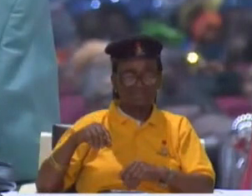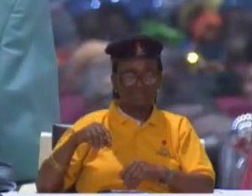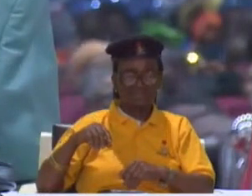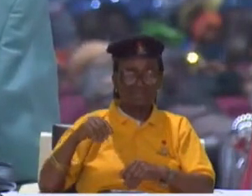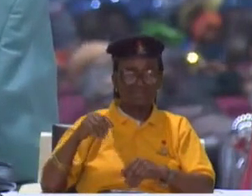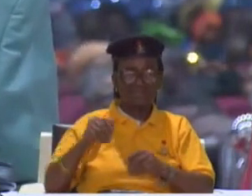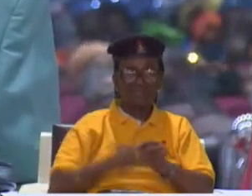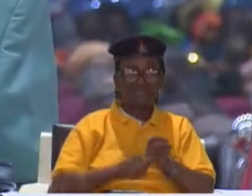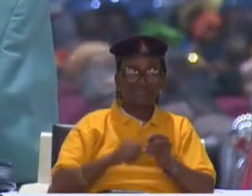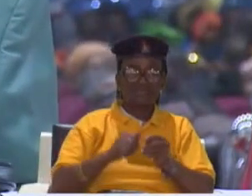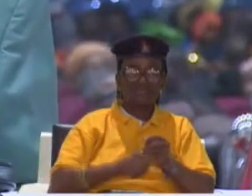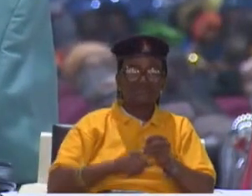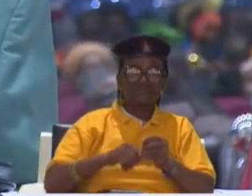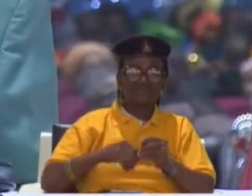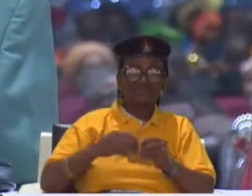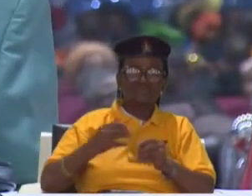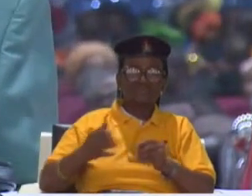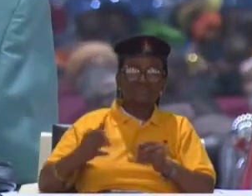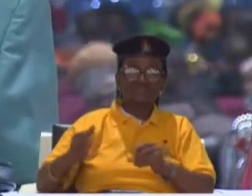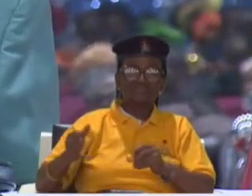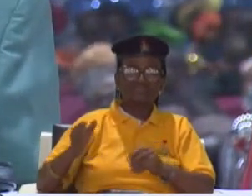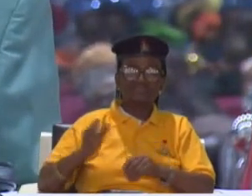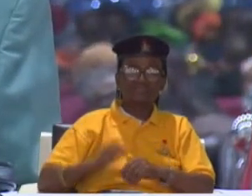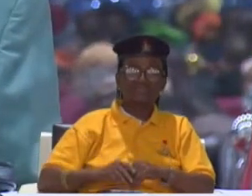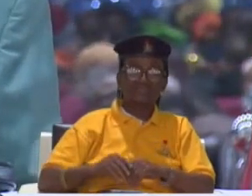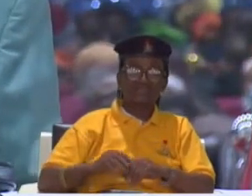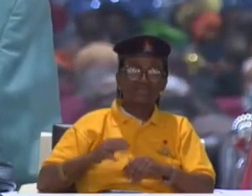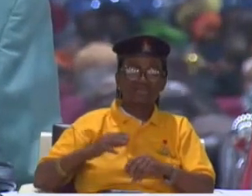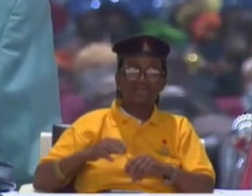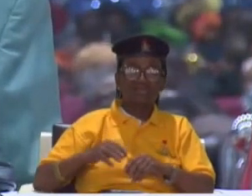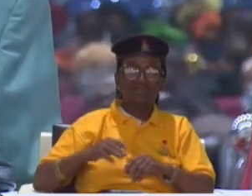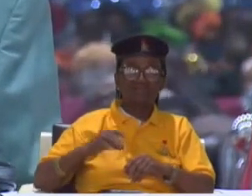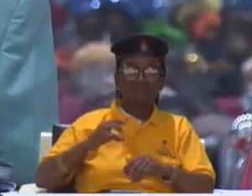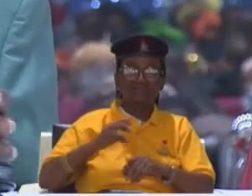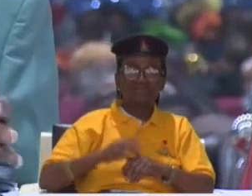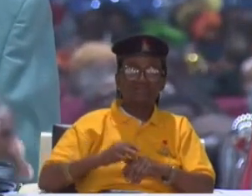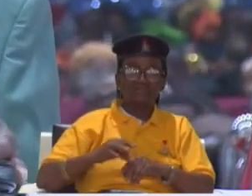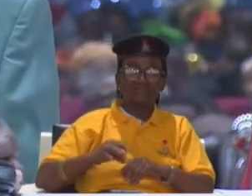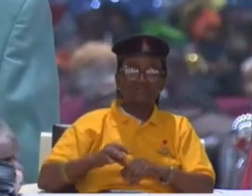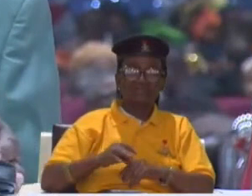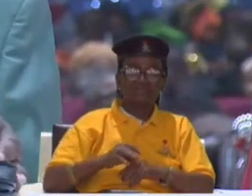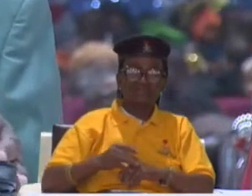Everything on earth was a